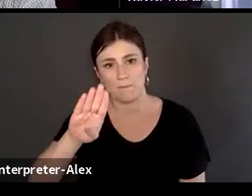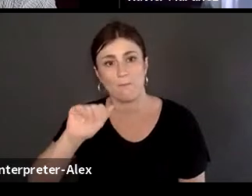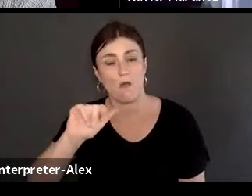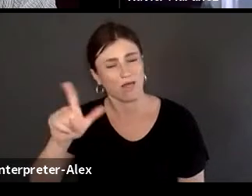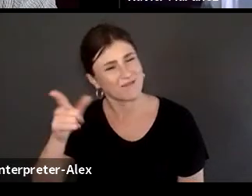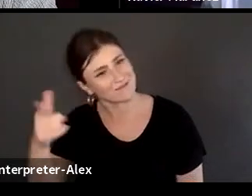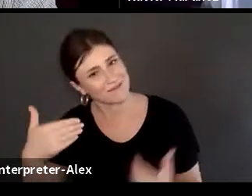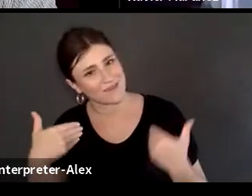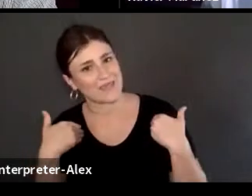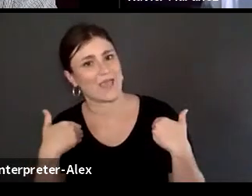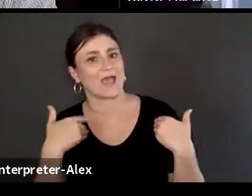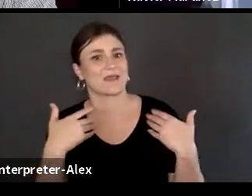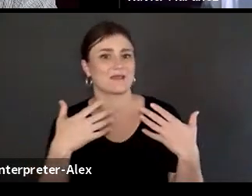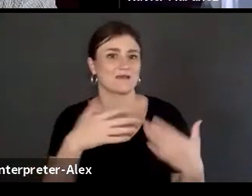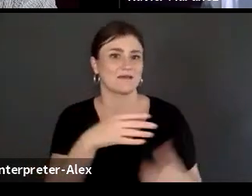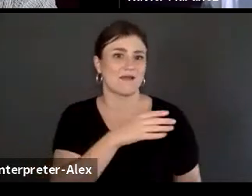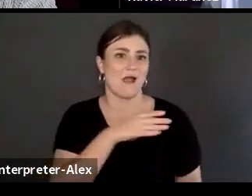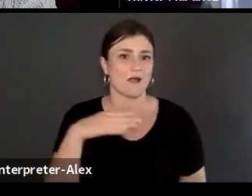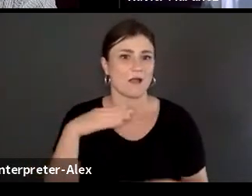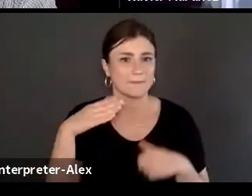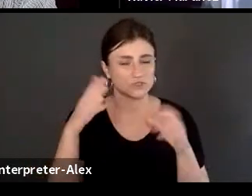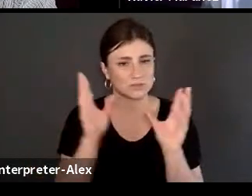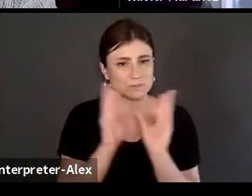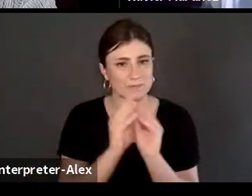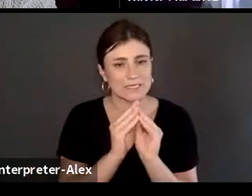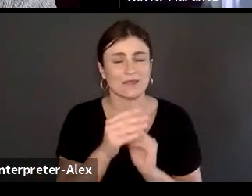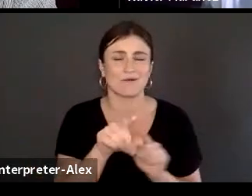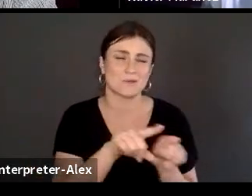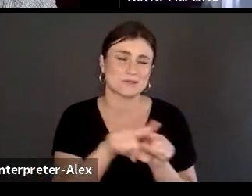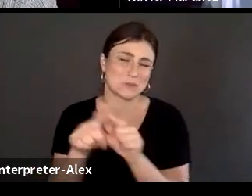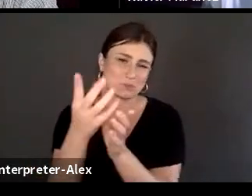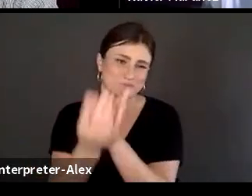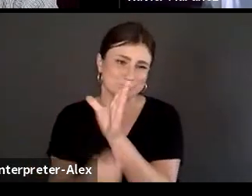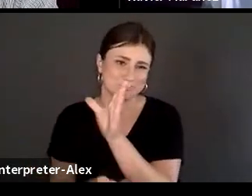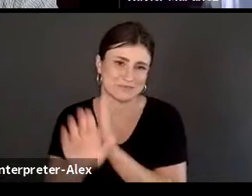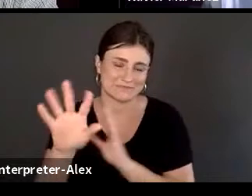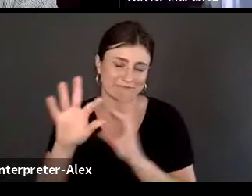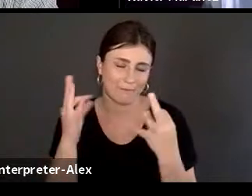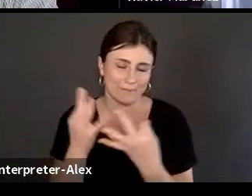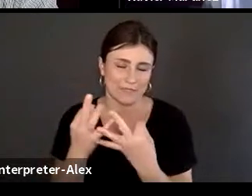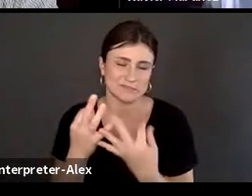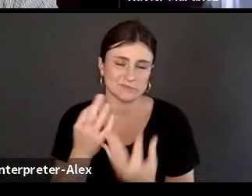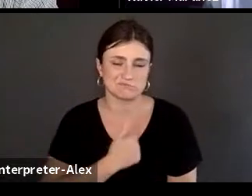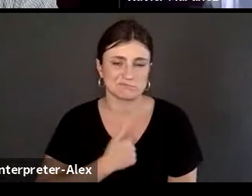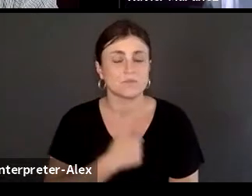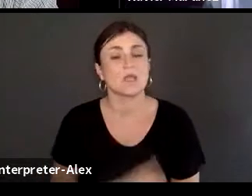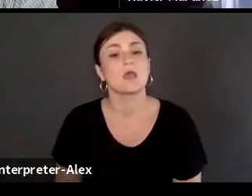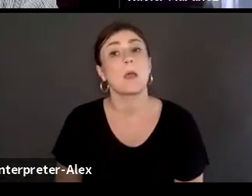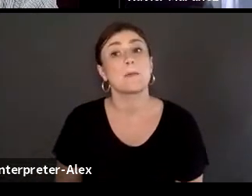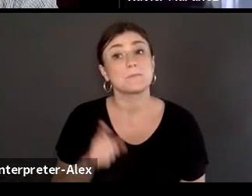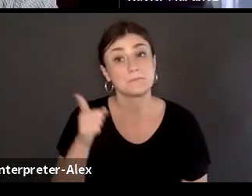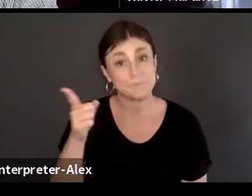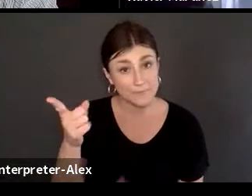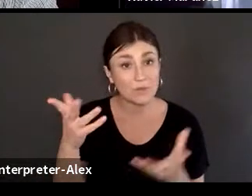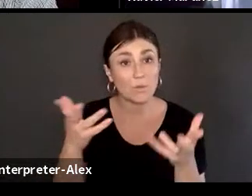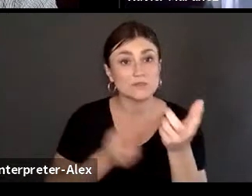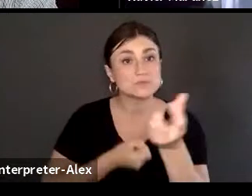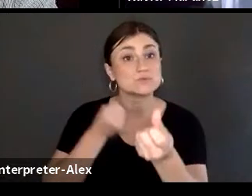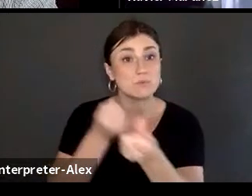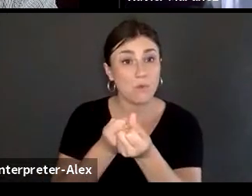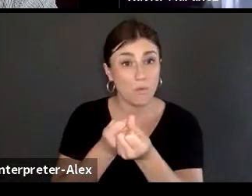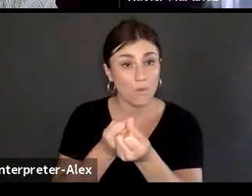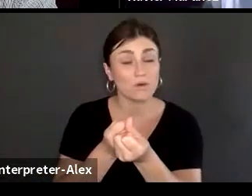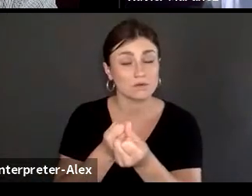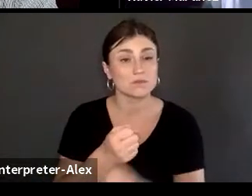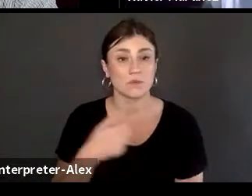but he also had a death in the family, so he couldn't make it. So he sends his apologies, but he is in support of, and we are excited for